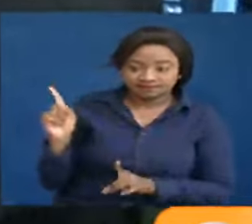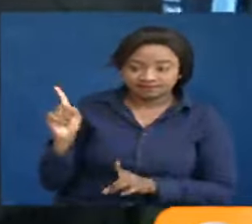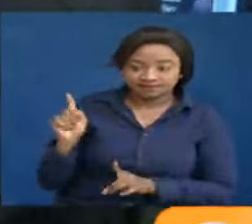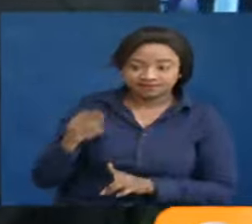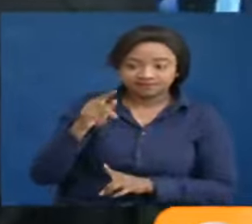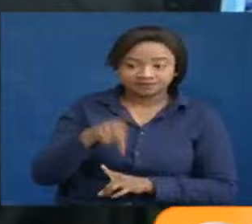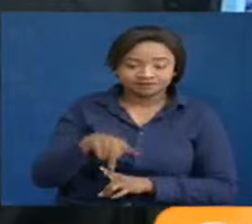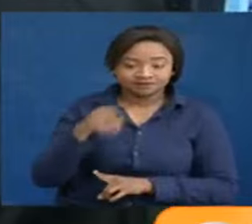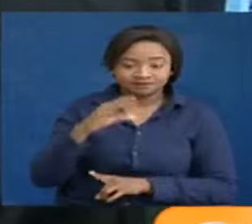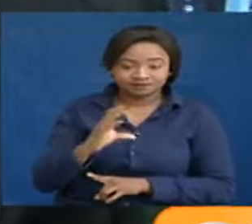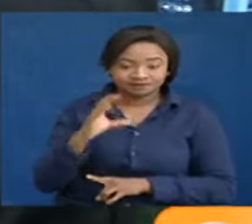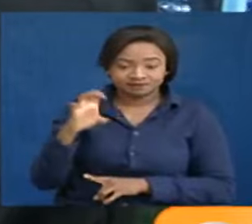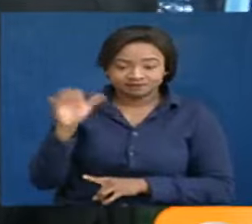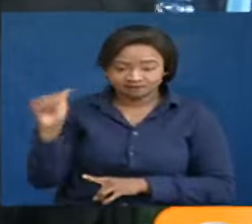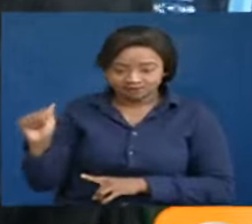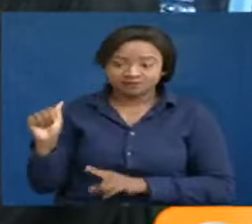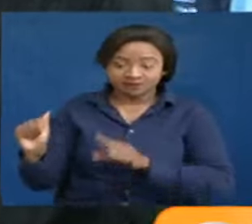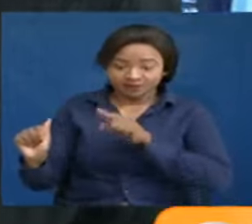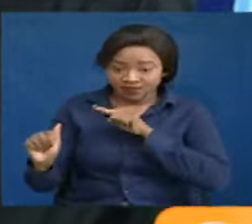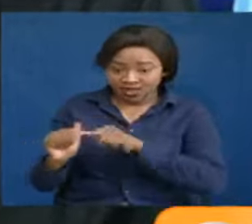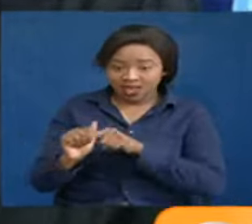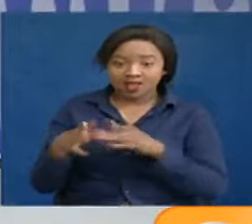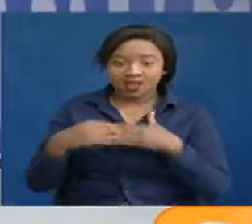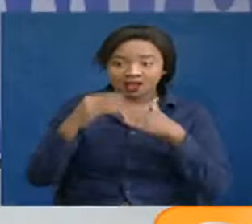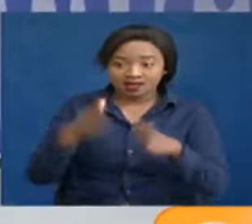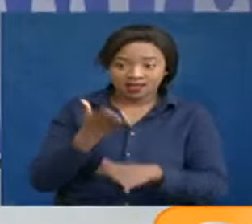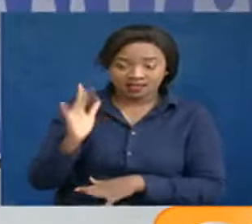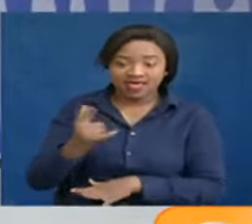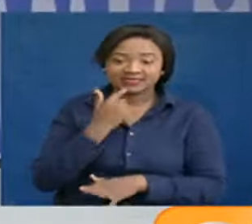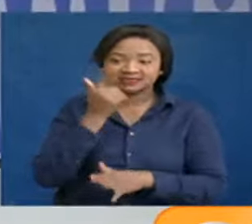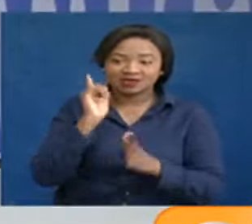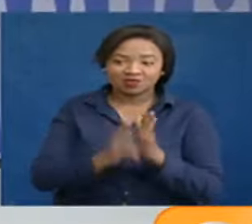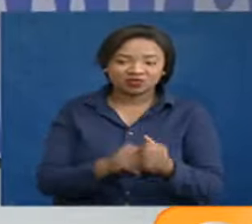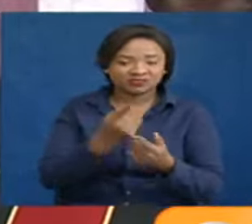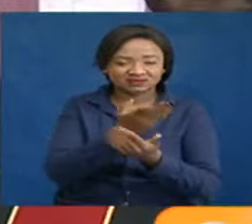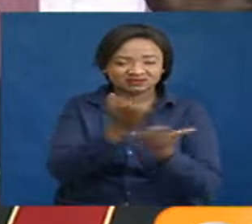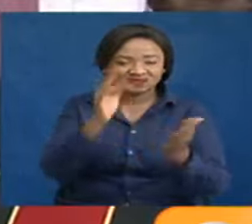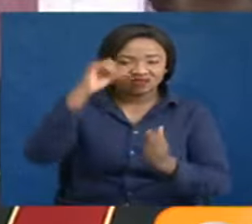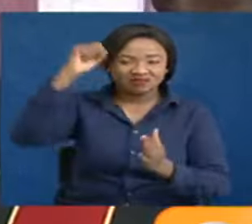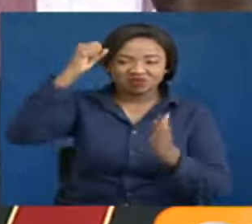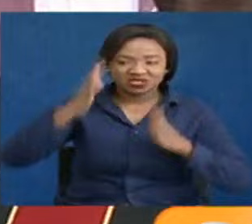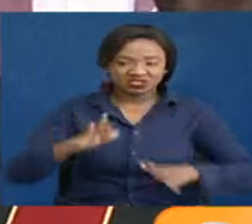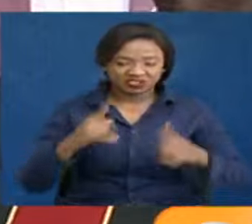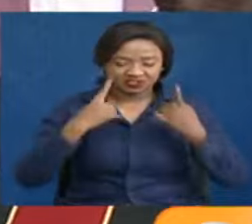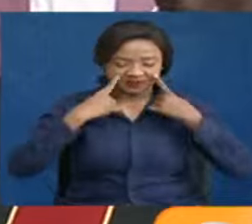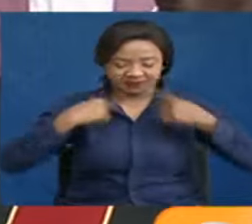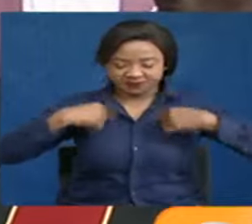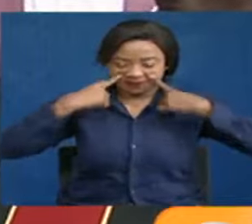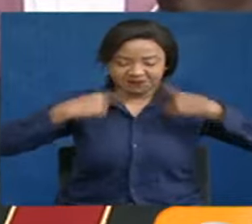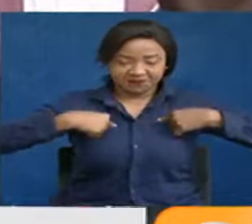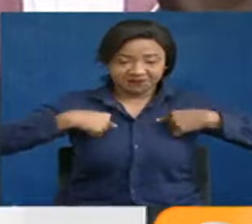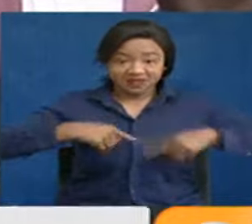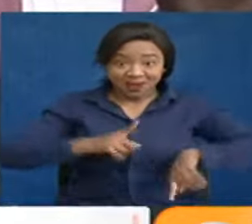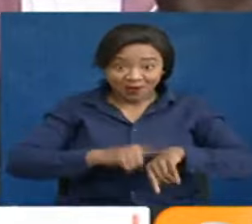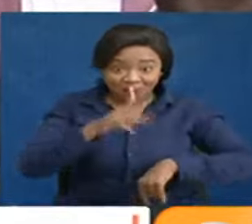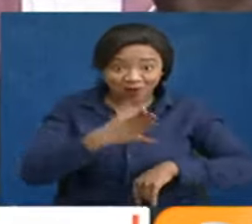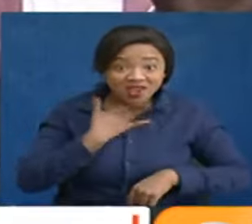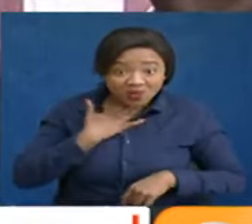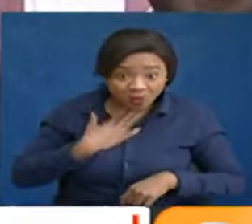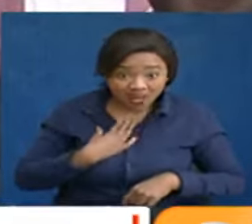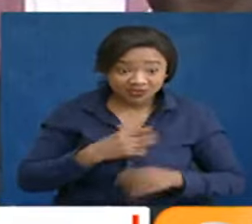Dr. Thegu Mutahi, accused the political class of self-centeredness. When they want to impeach one of their own,